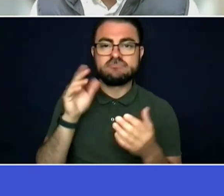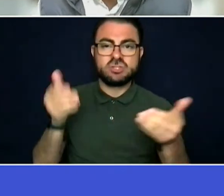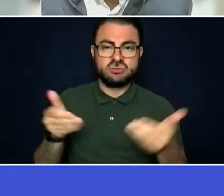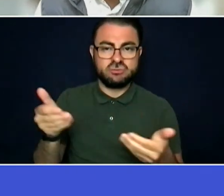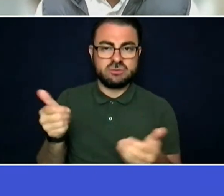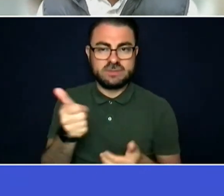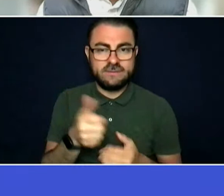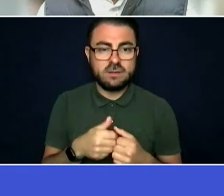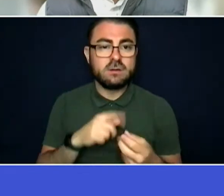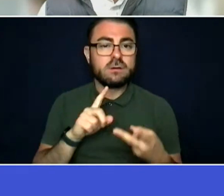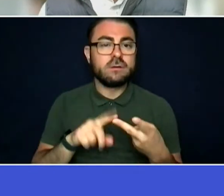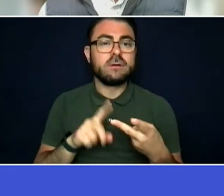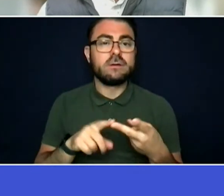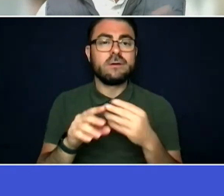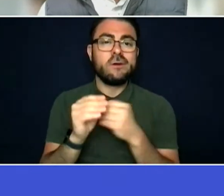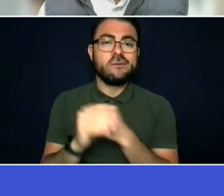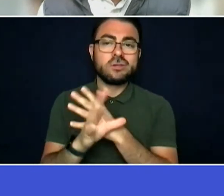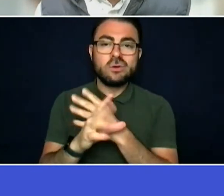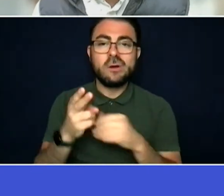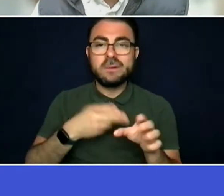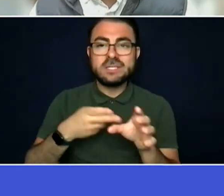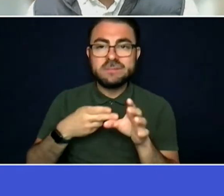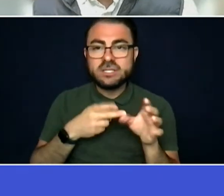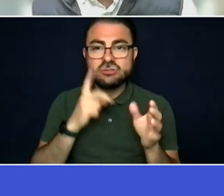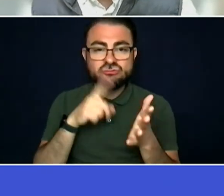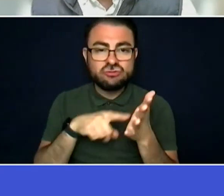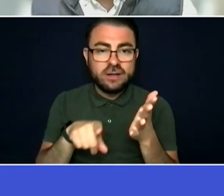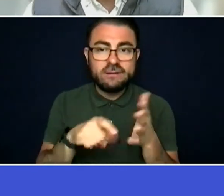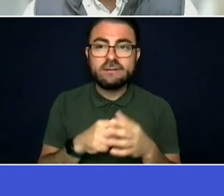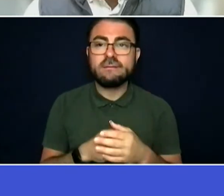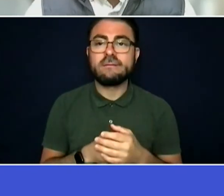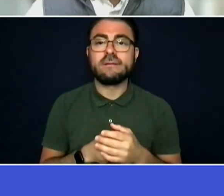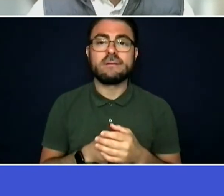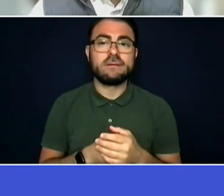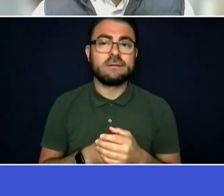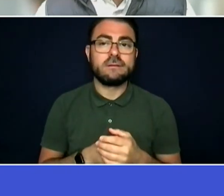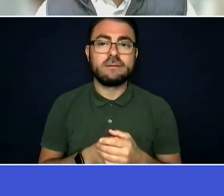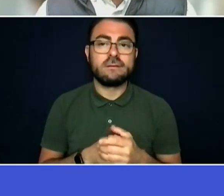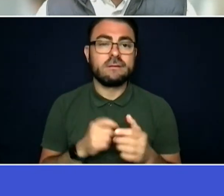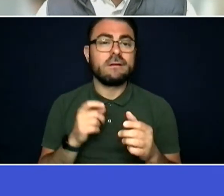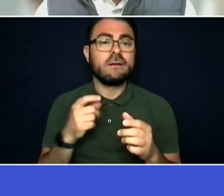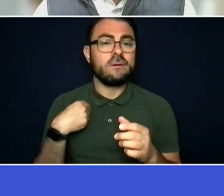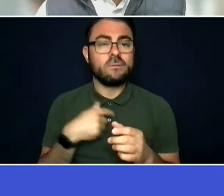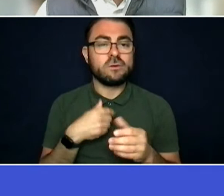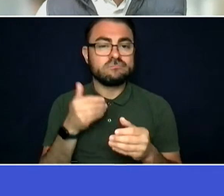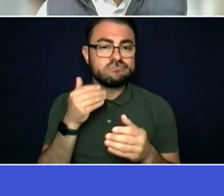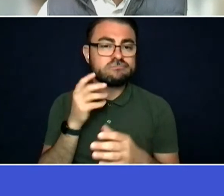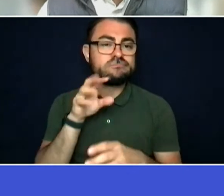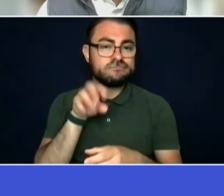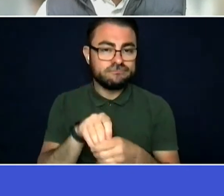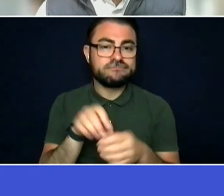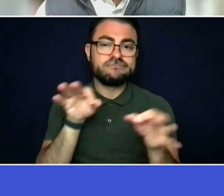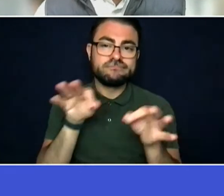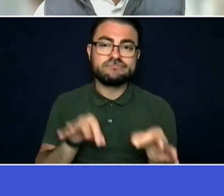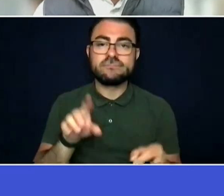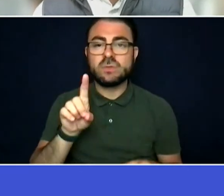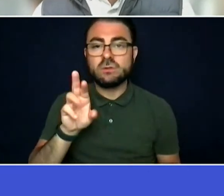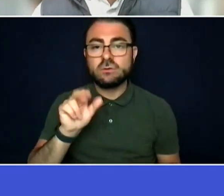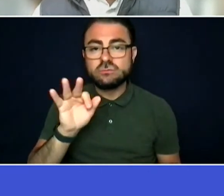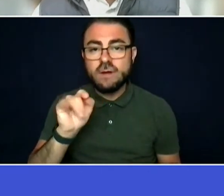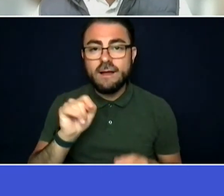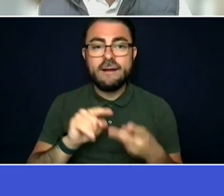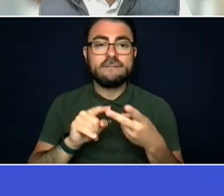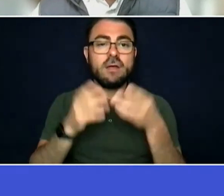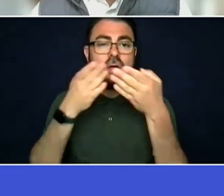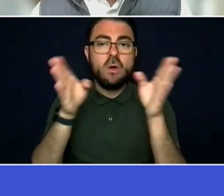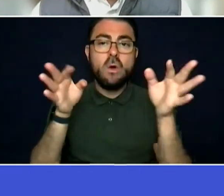a virtual participation check just to let you all know how to participate in the meeting. We'll jump into the climate investment plan draft, talk about an overview, jump